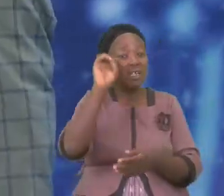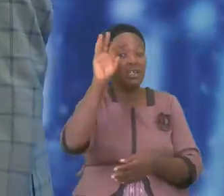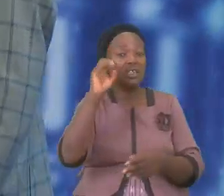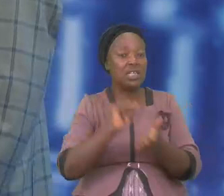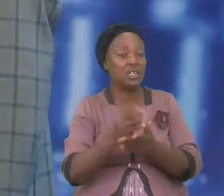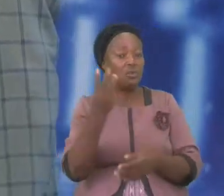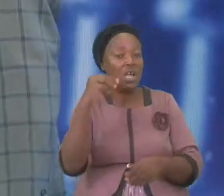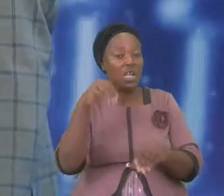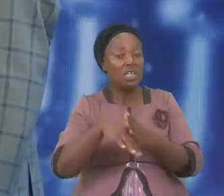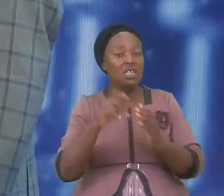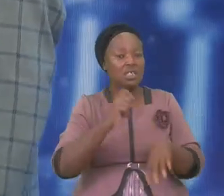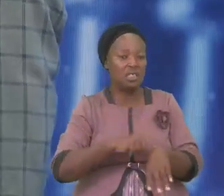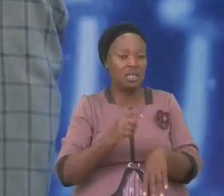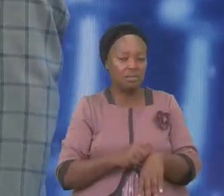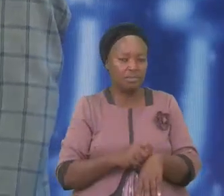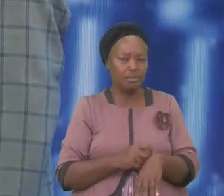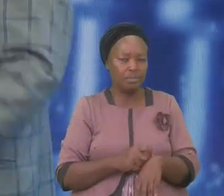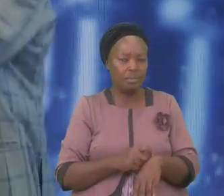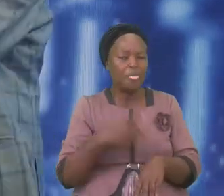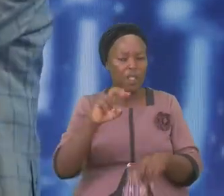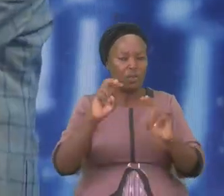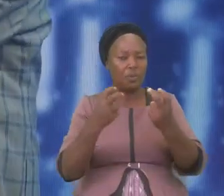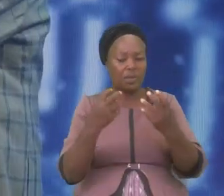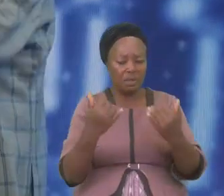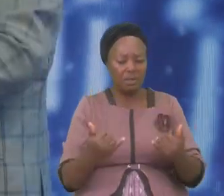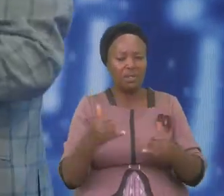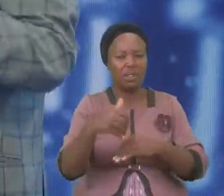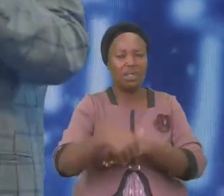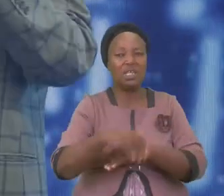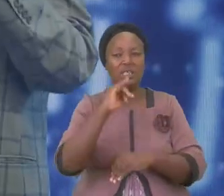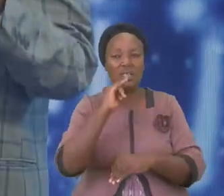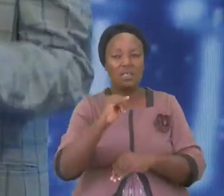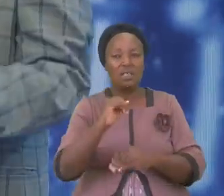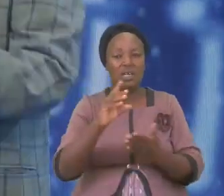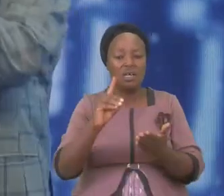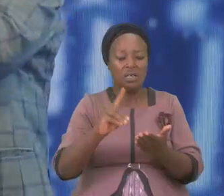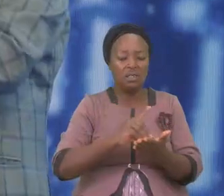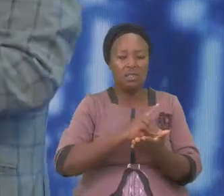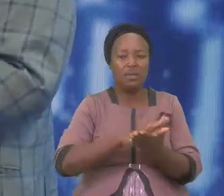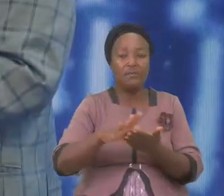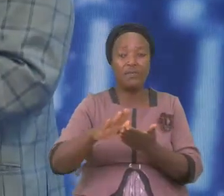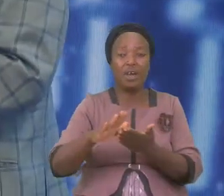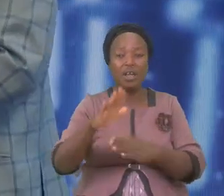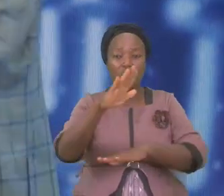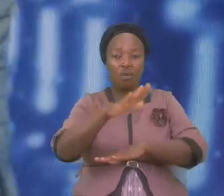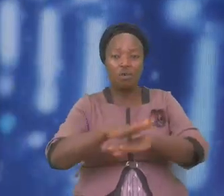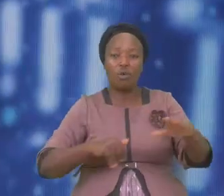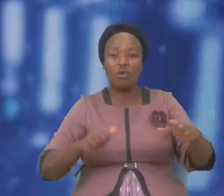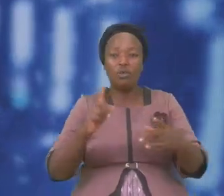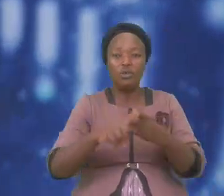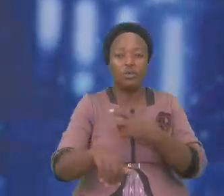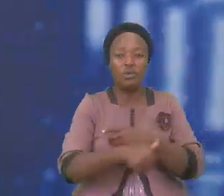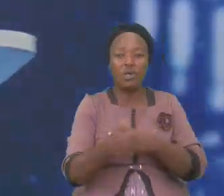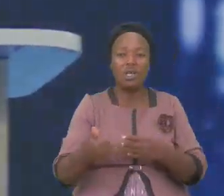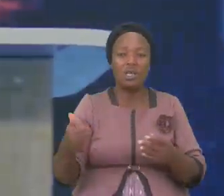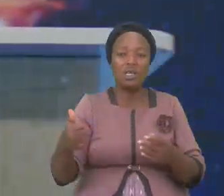is divine call to a new and a better future.